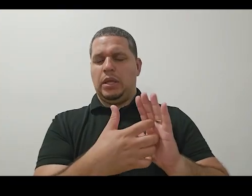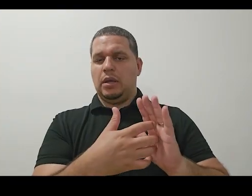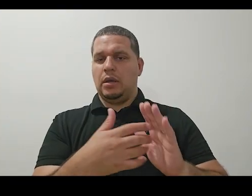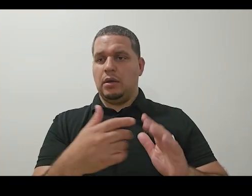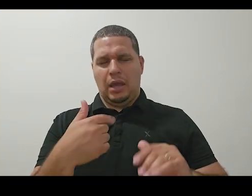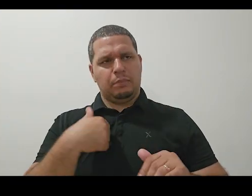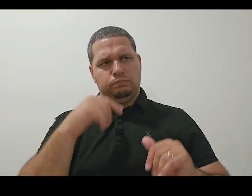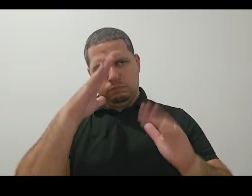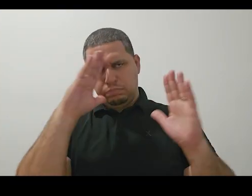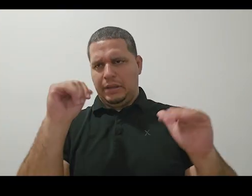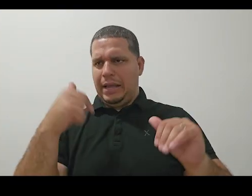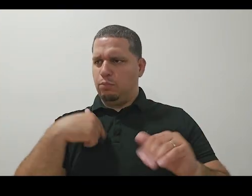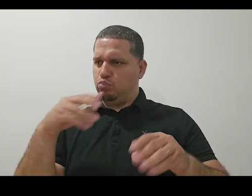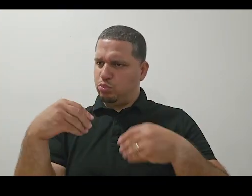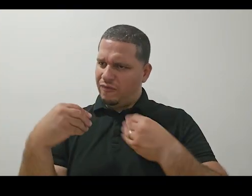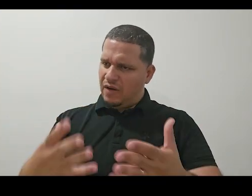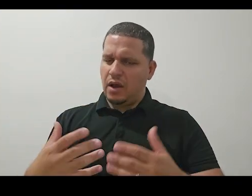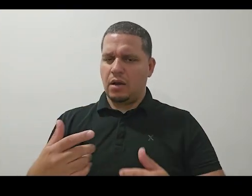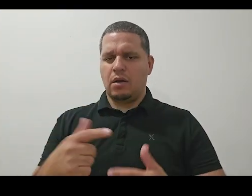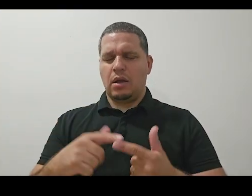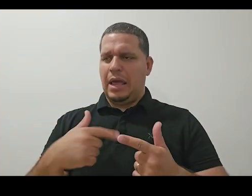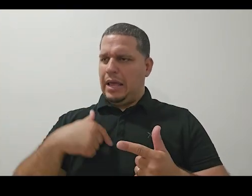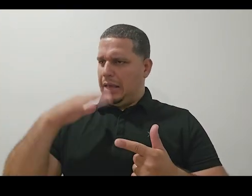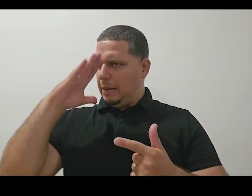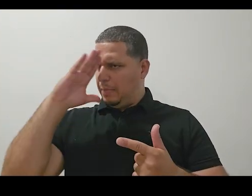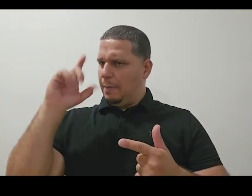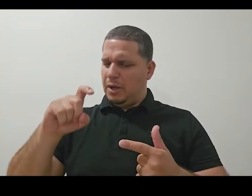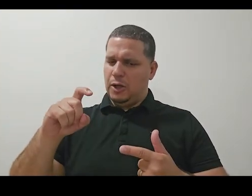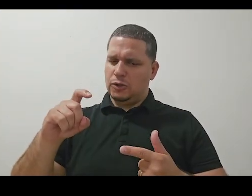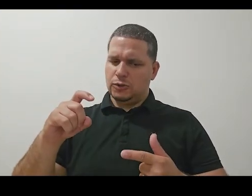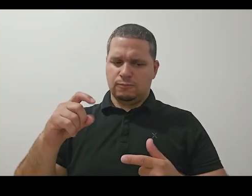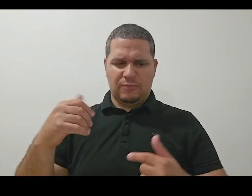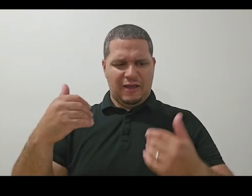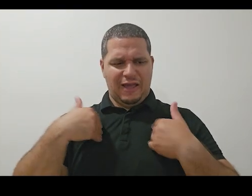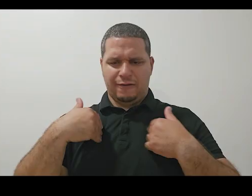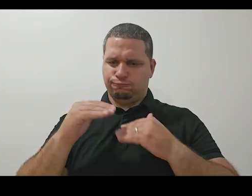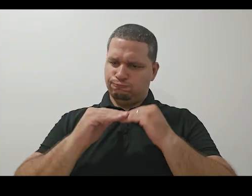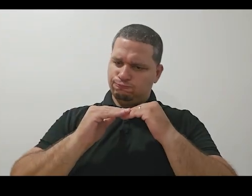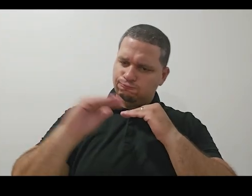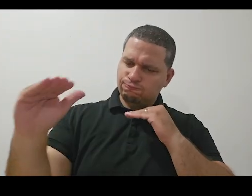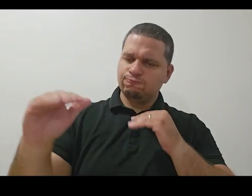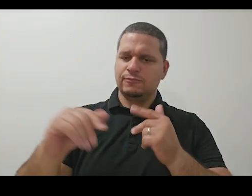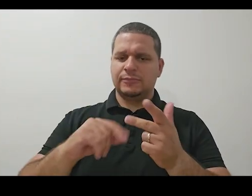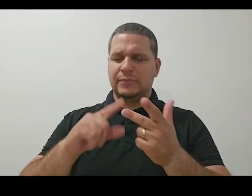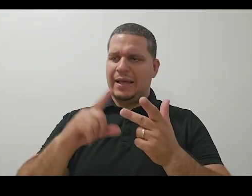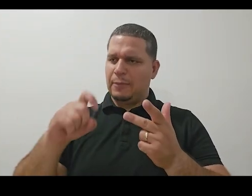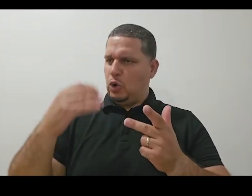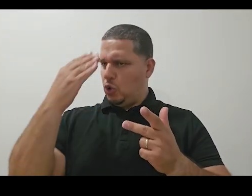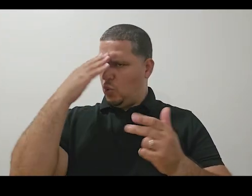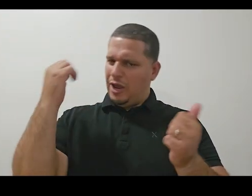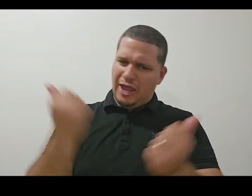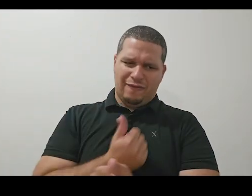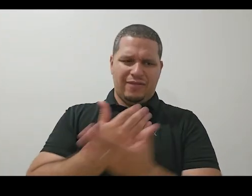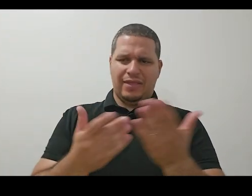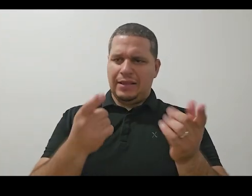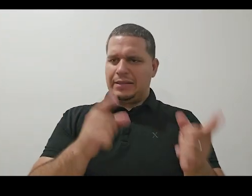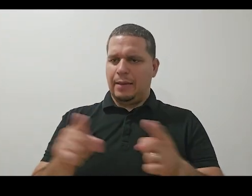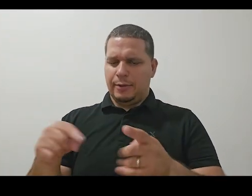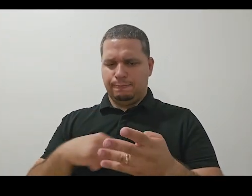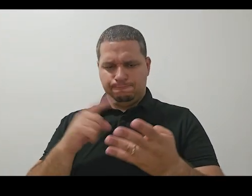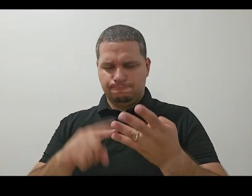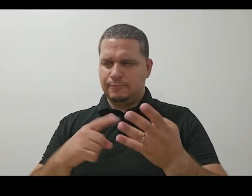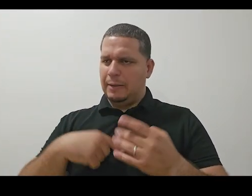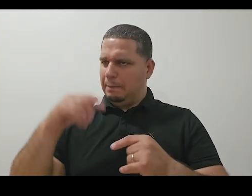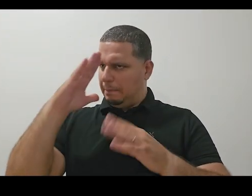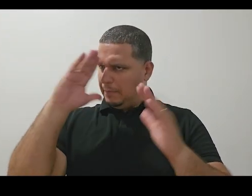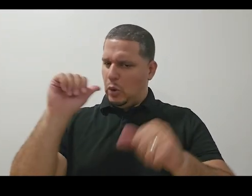expected to be a provider. I'm expected to always hold it together. I'm expected to always know everything that's going on. I'm